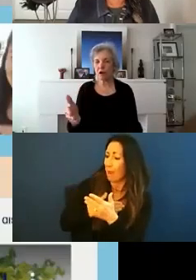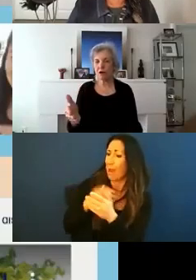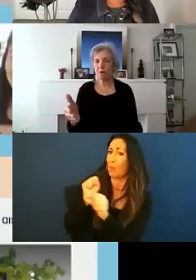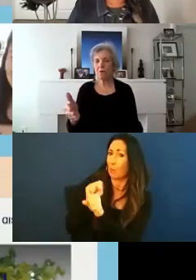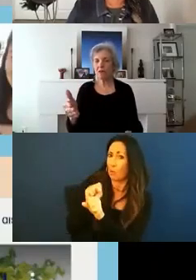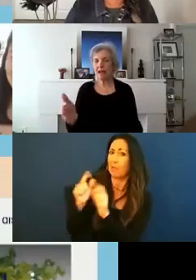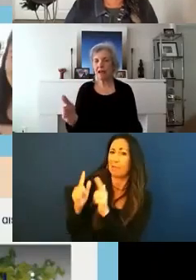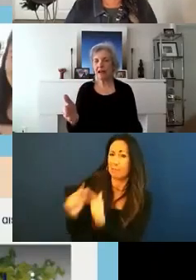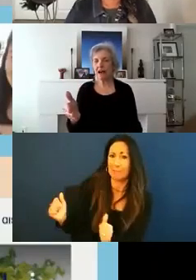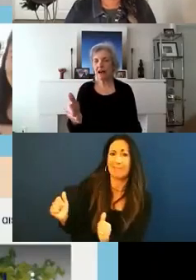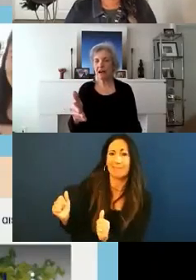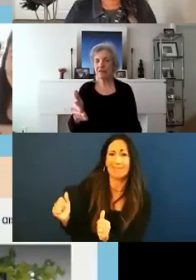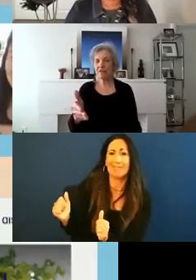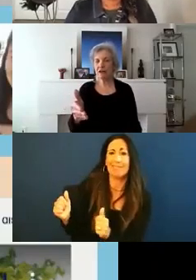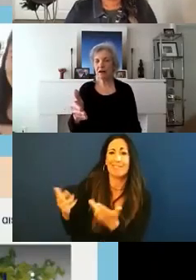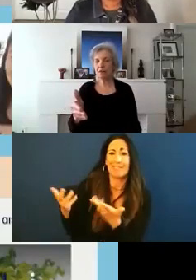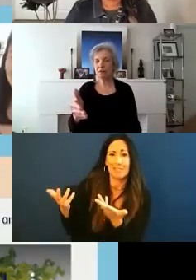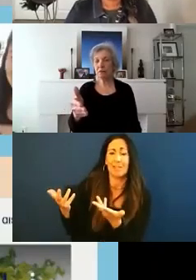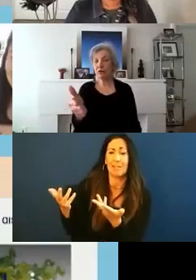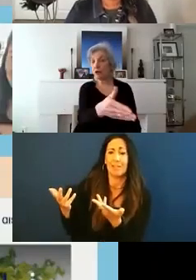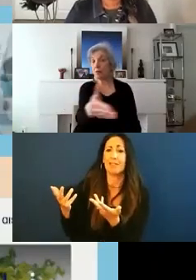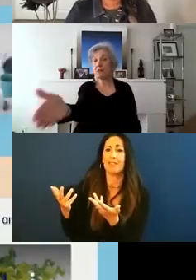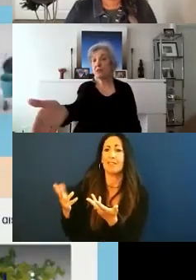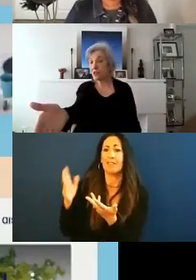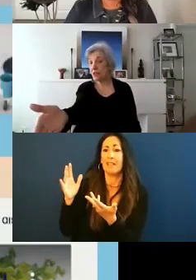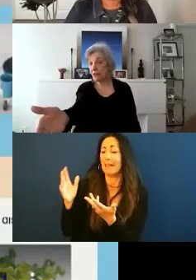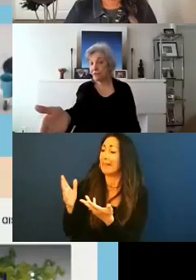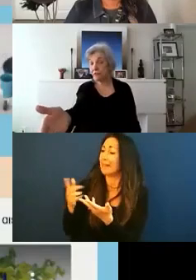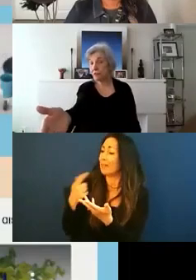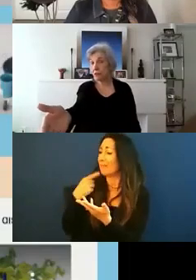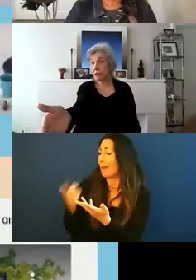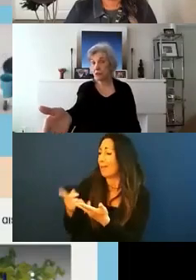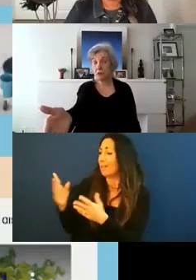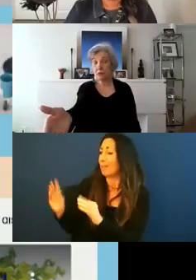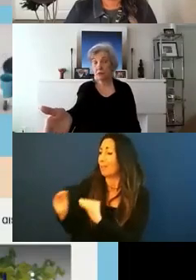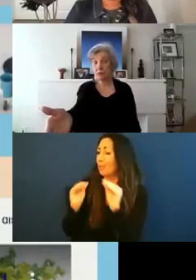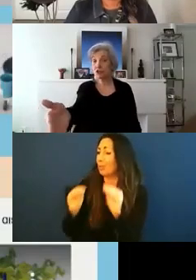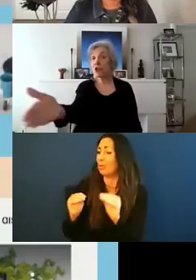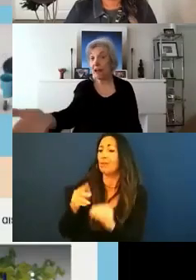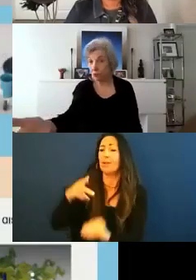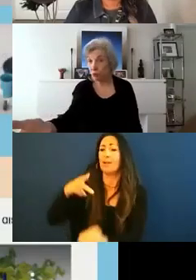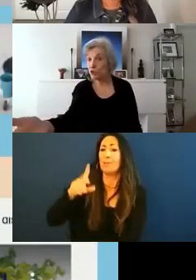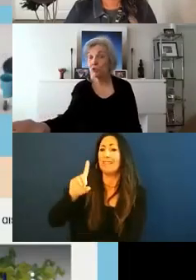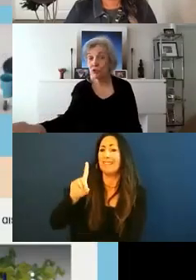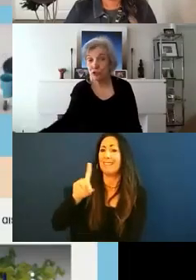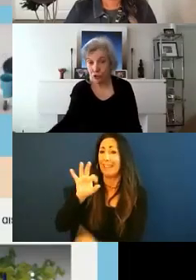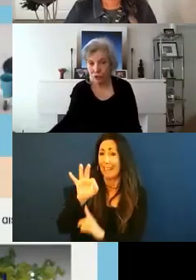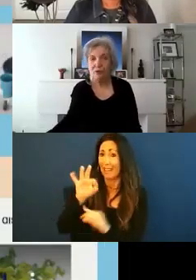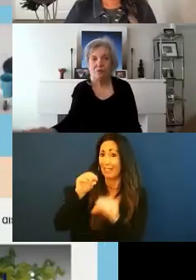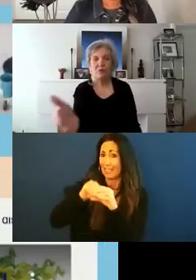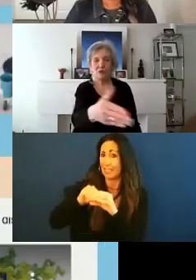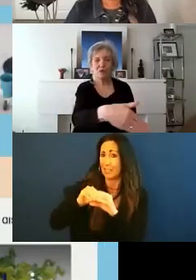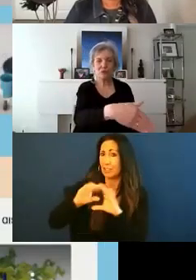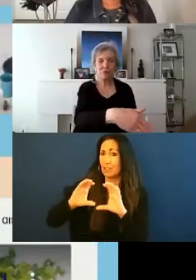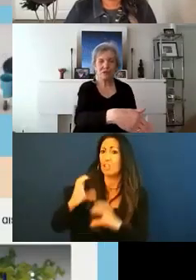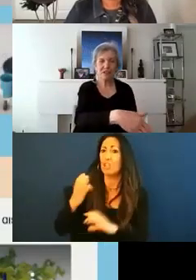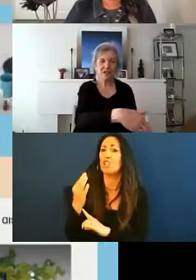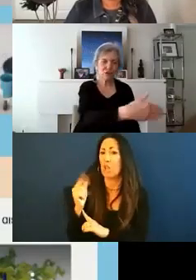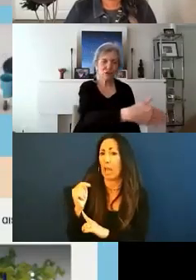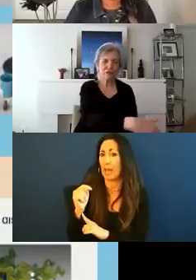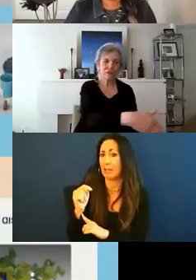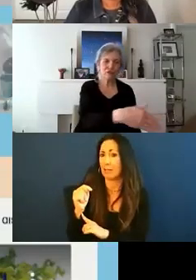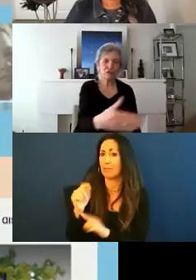work. And I've put a PDF in chat, which you can do, which would